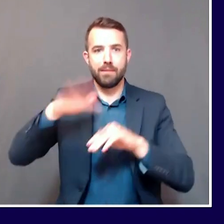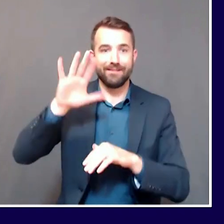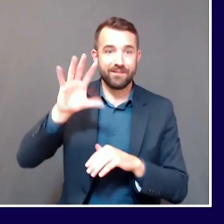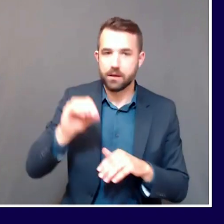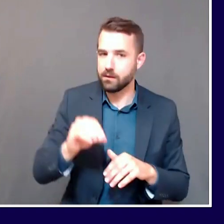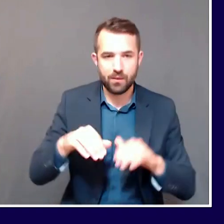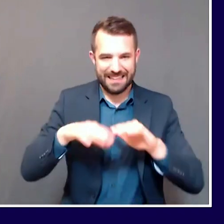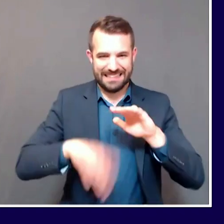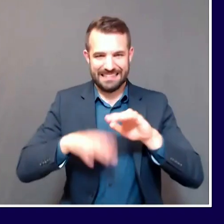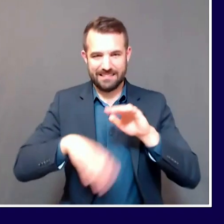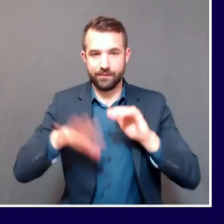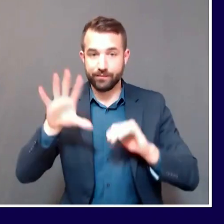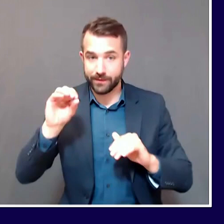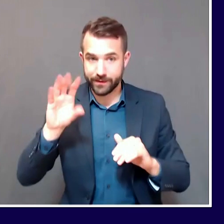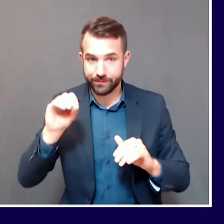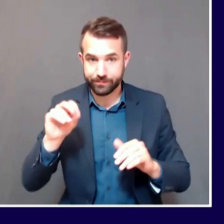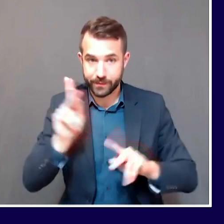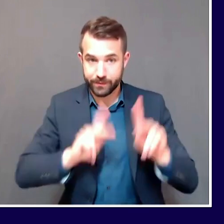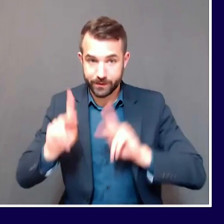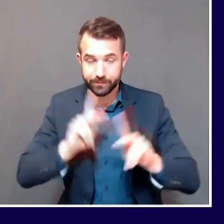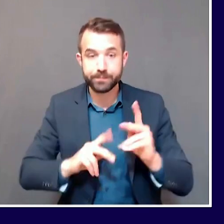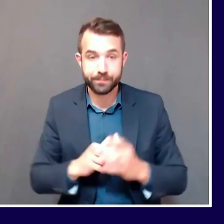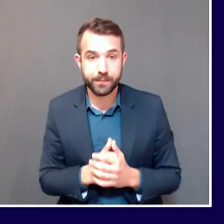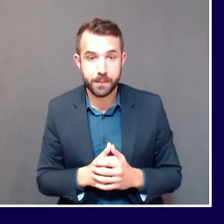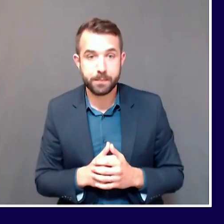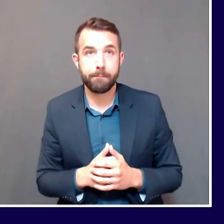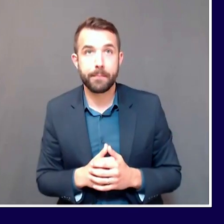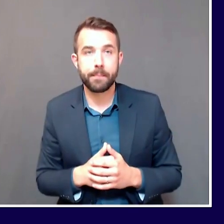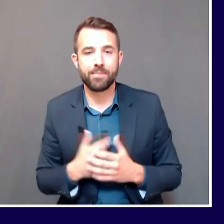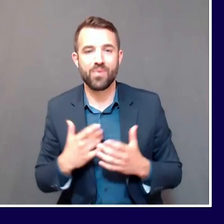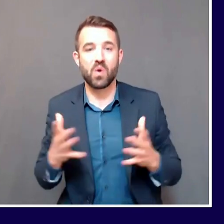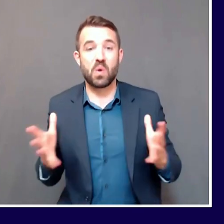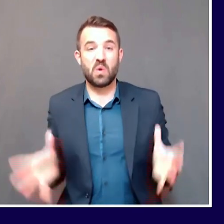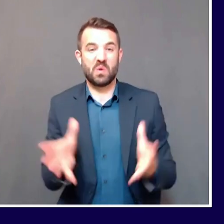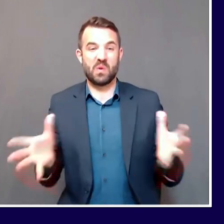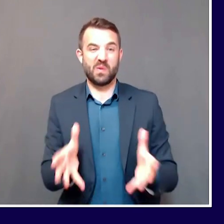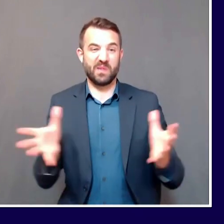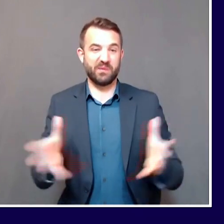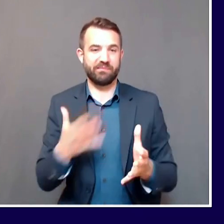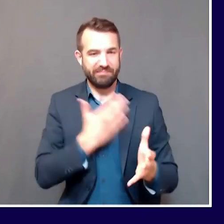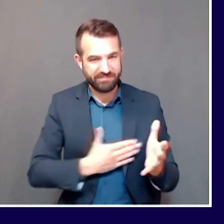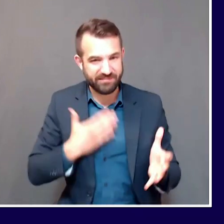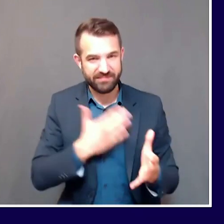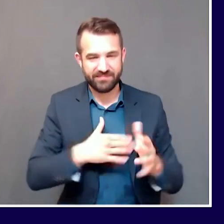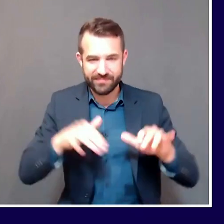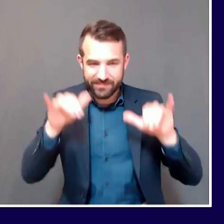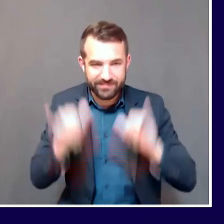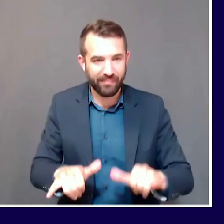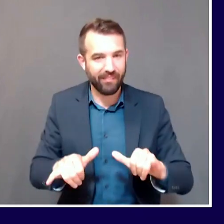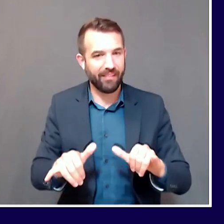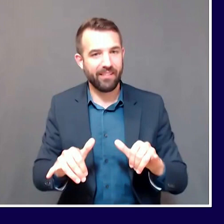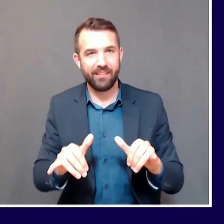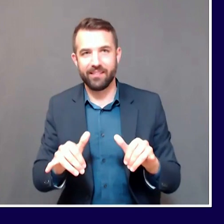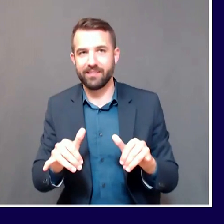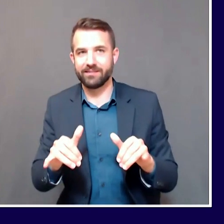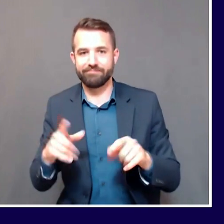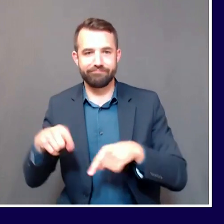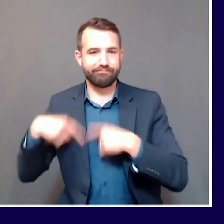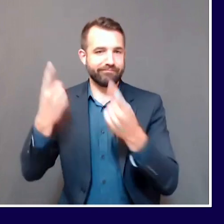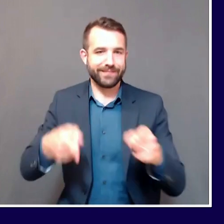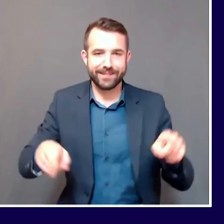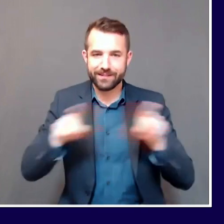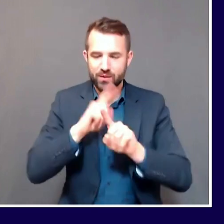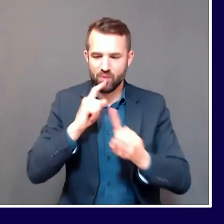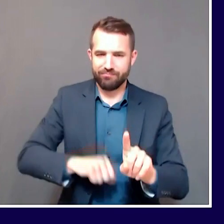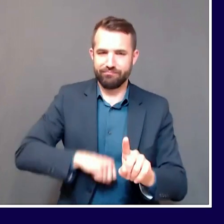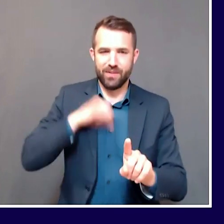urging people in Maine to do what they usually do and what they've done very well to date. We're proud of the fact that we have done well